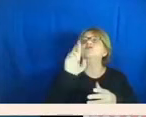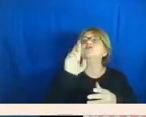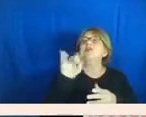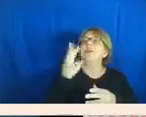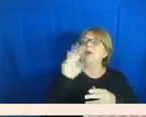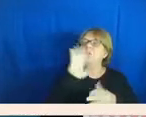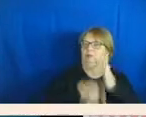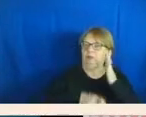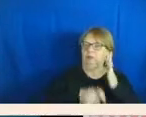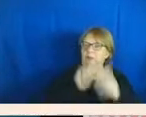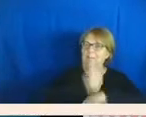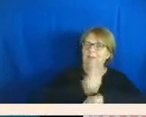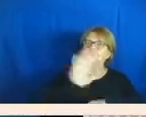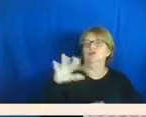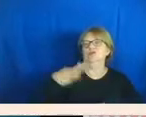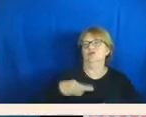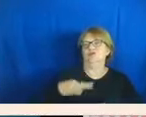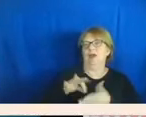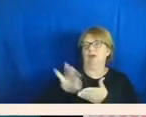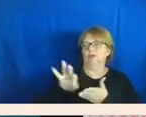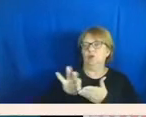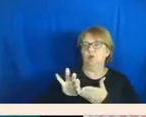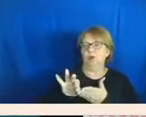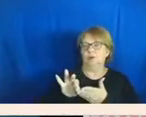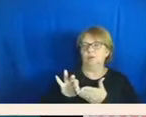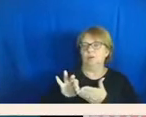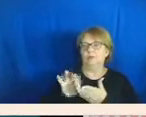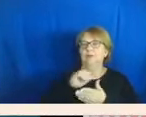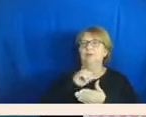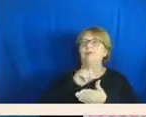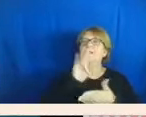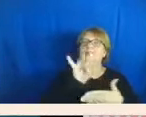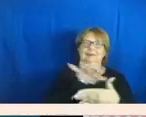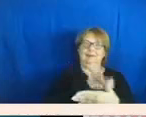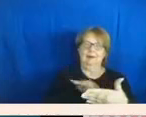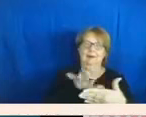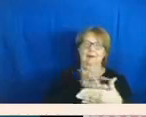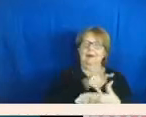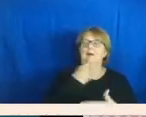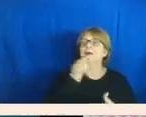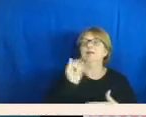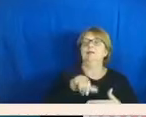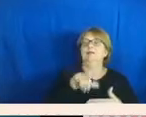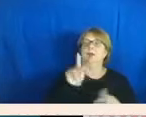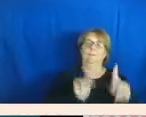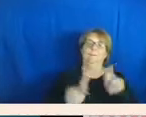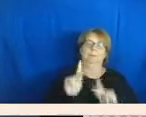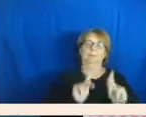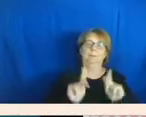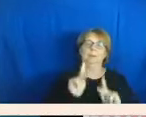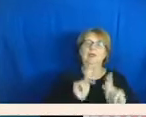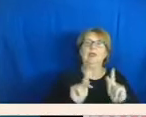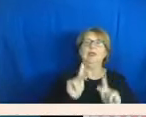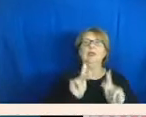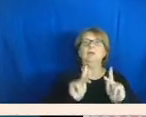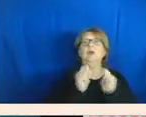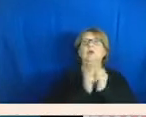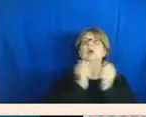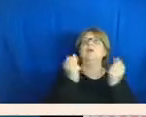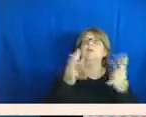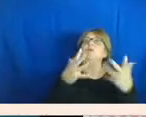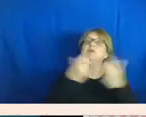credit score. And they did this study that they said that people with multiple accidents were less